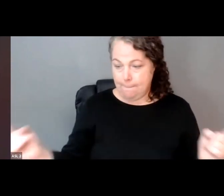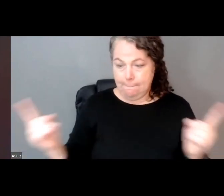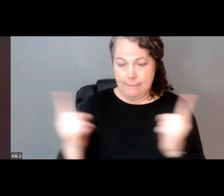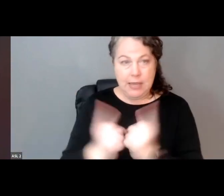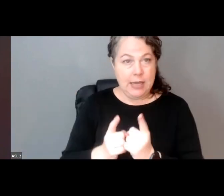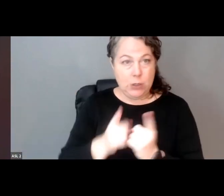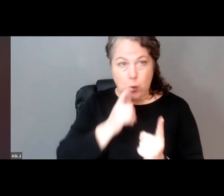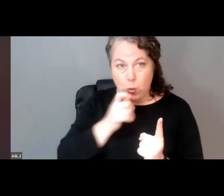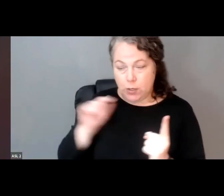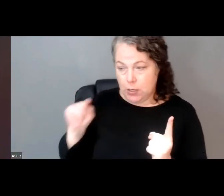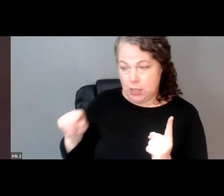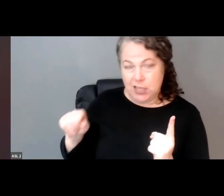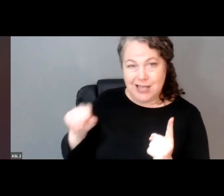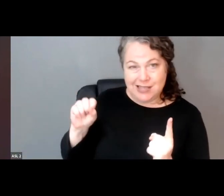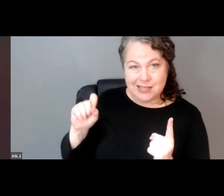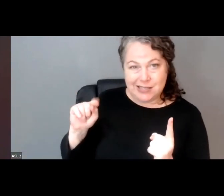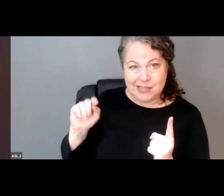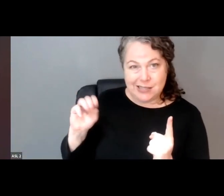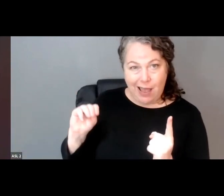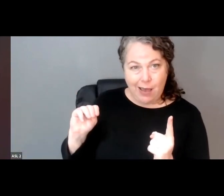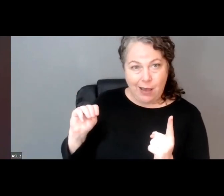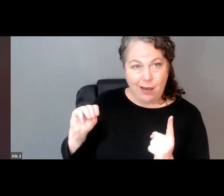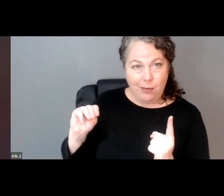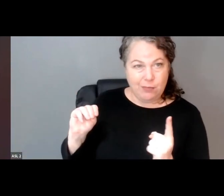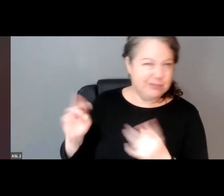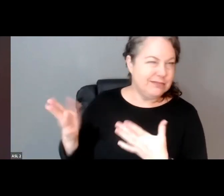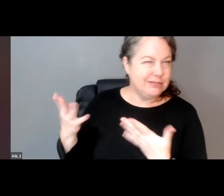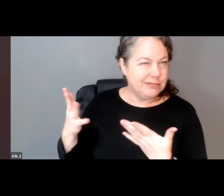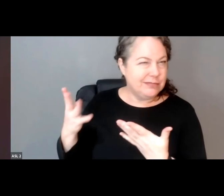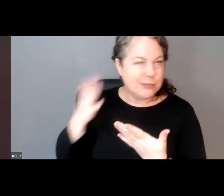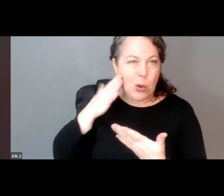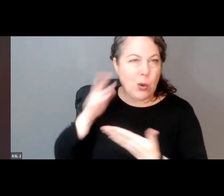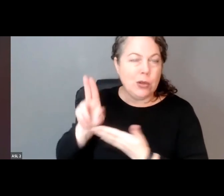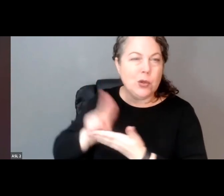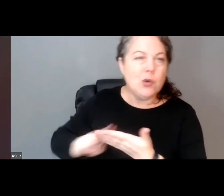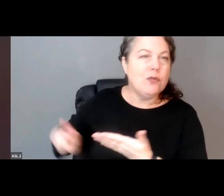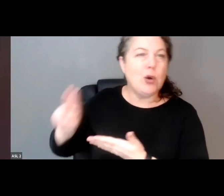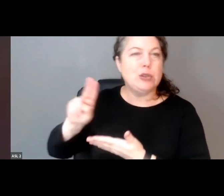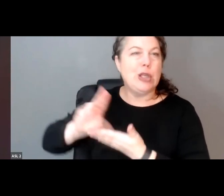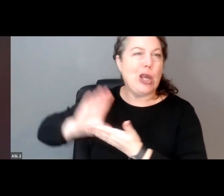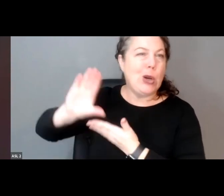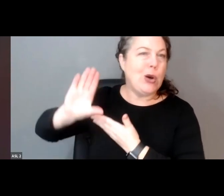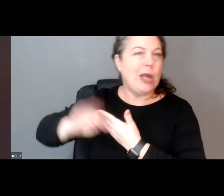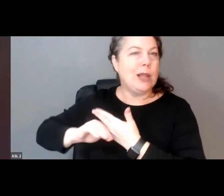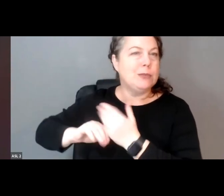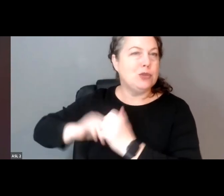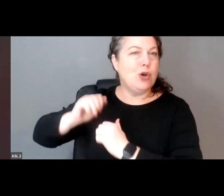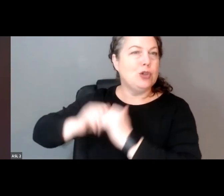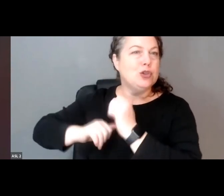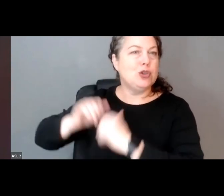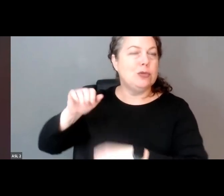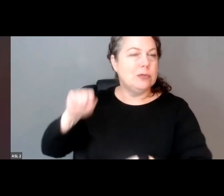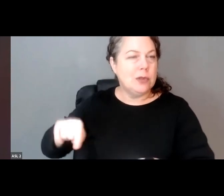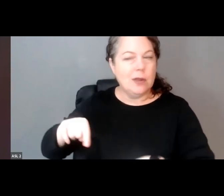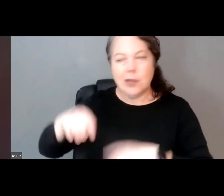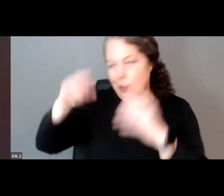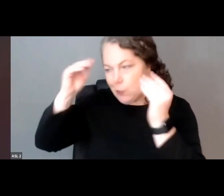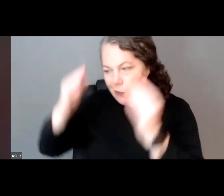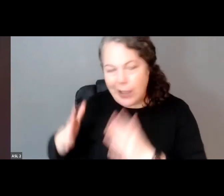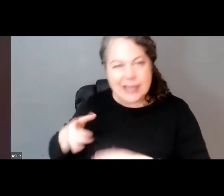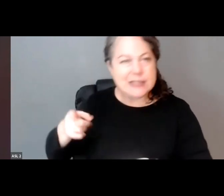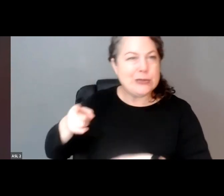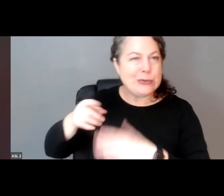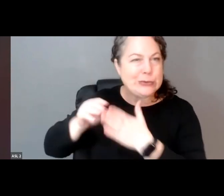STEM university curriculum structures, along with professors and